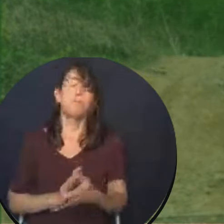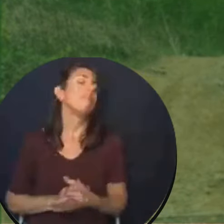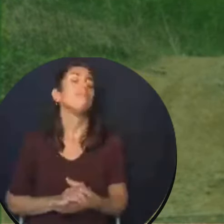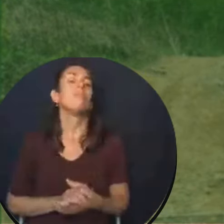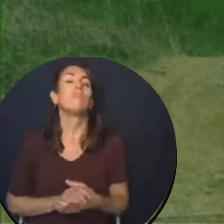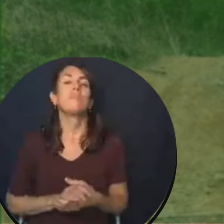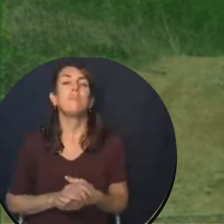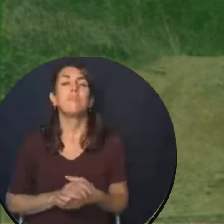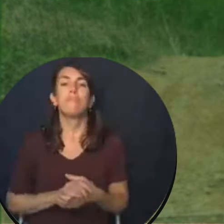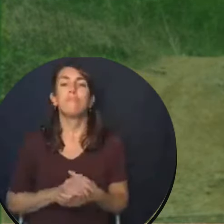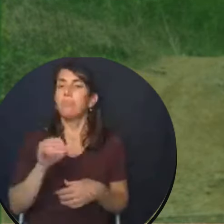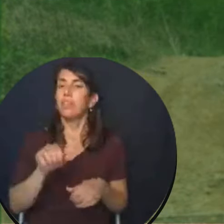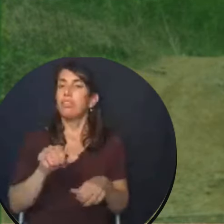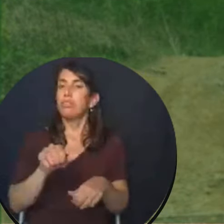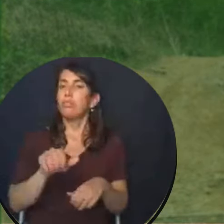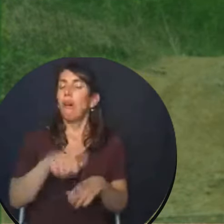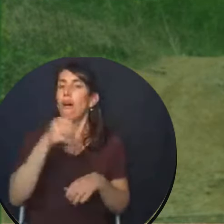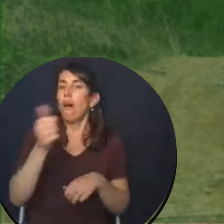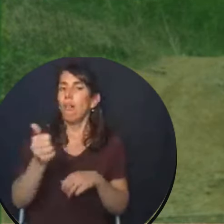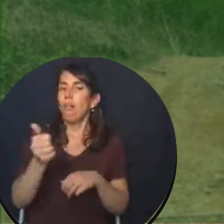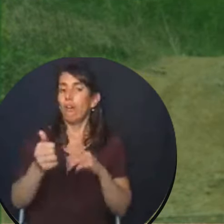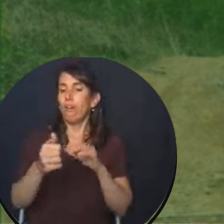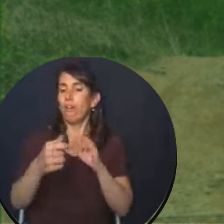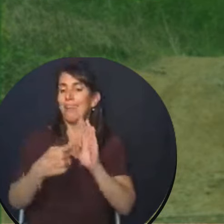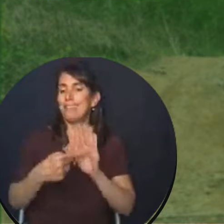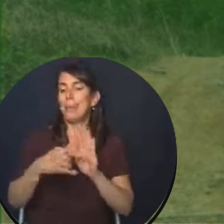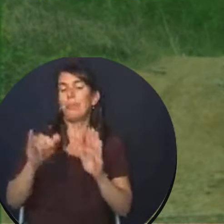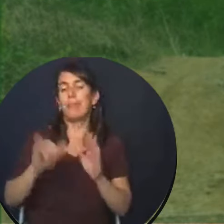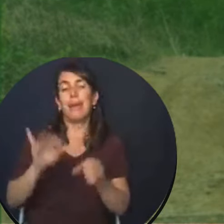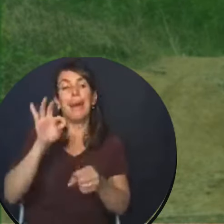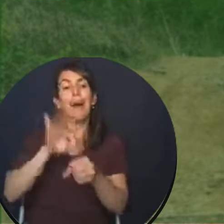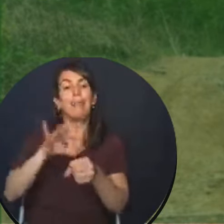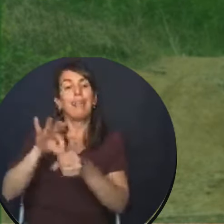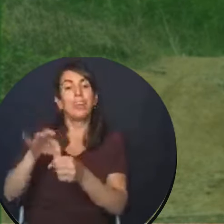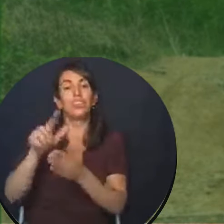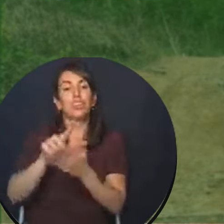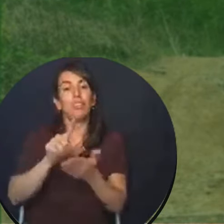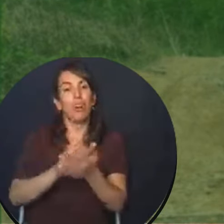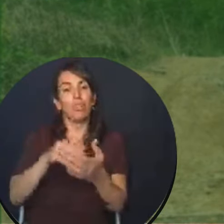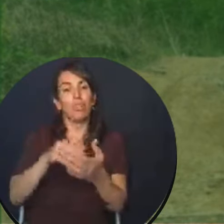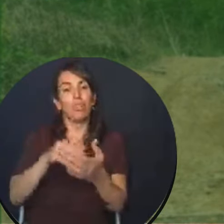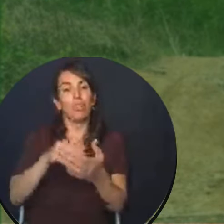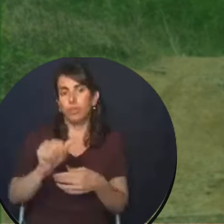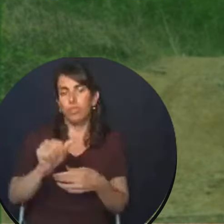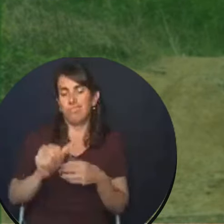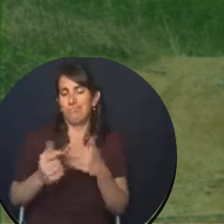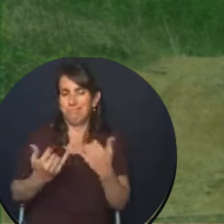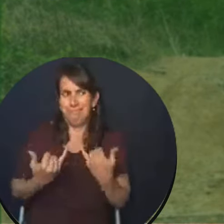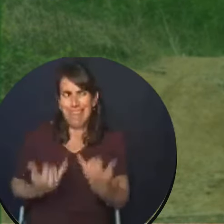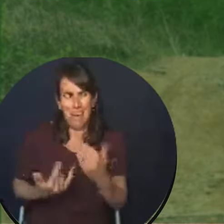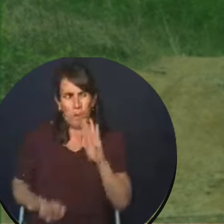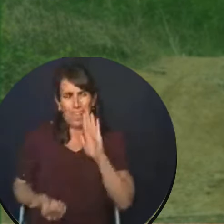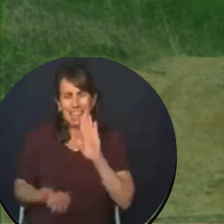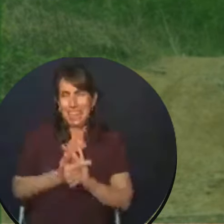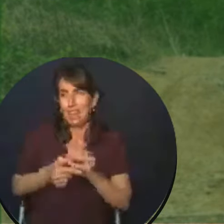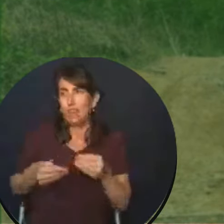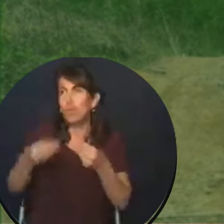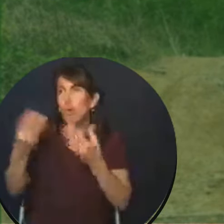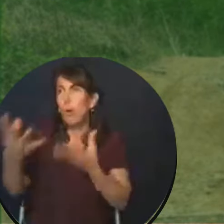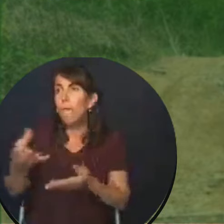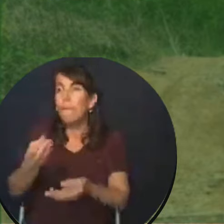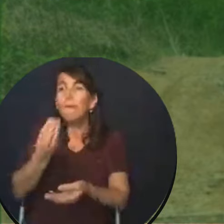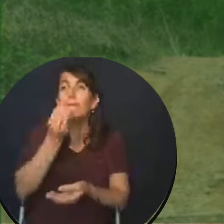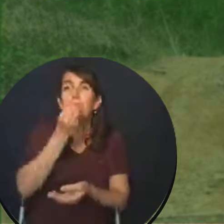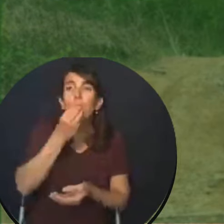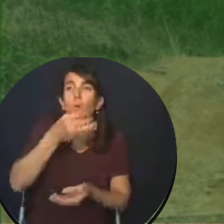And some other examples are election laws. In Georgia, it's illegal to give people food or water within 150 feet of a polling place.